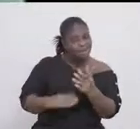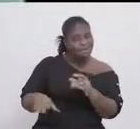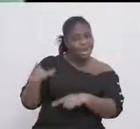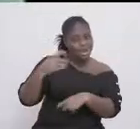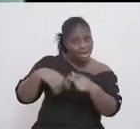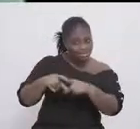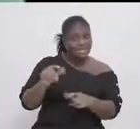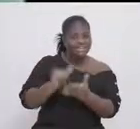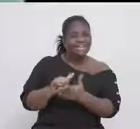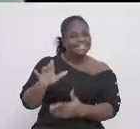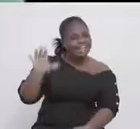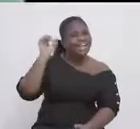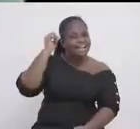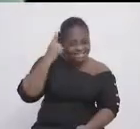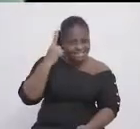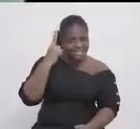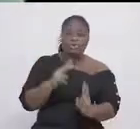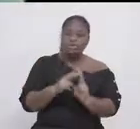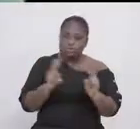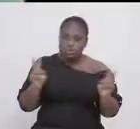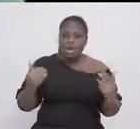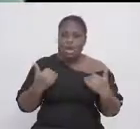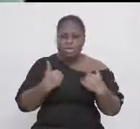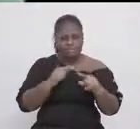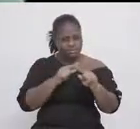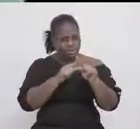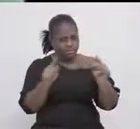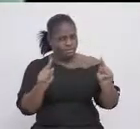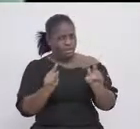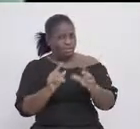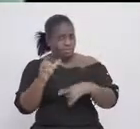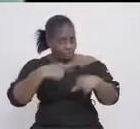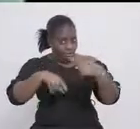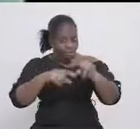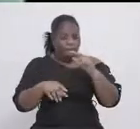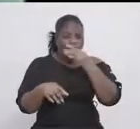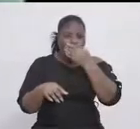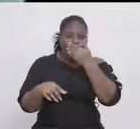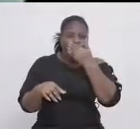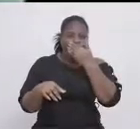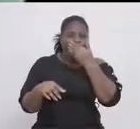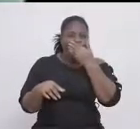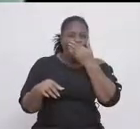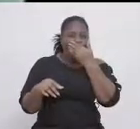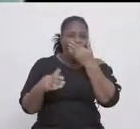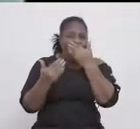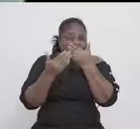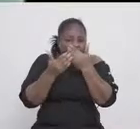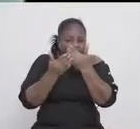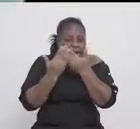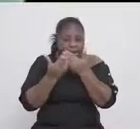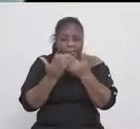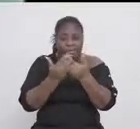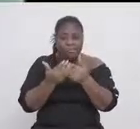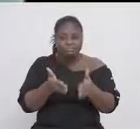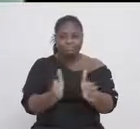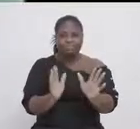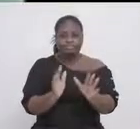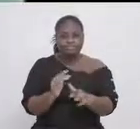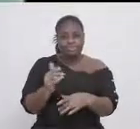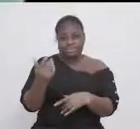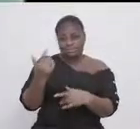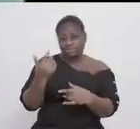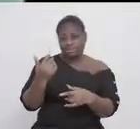computer understands. So we have different programming languages. It's, in a simple terms, a language that the